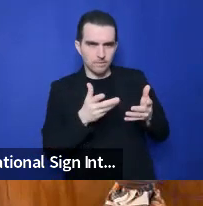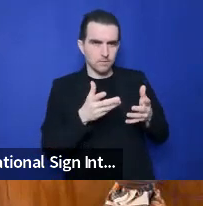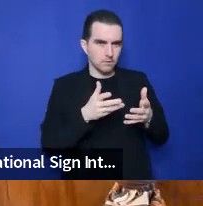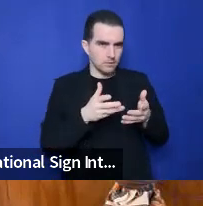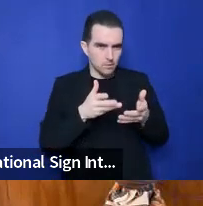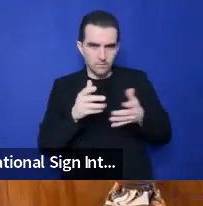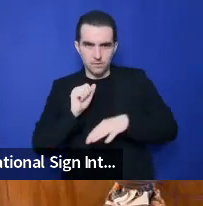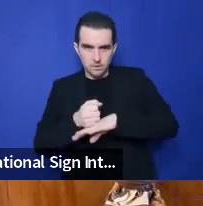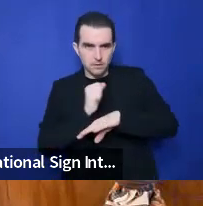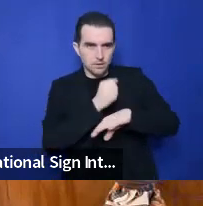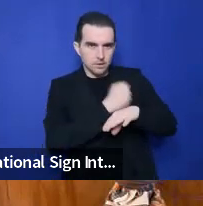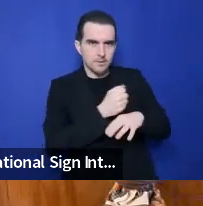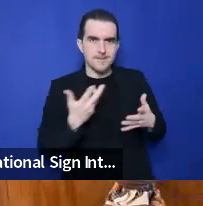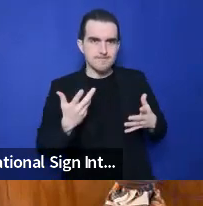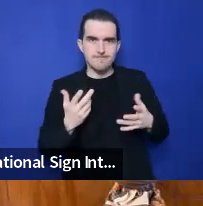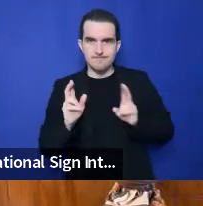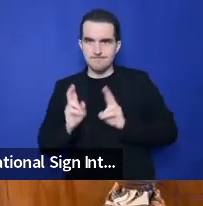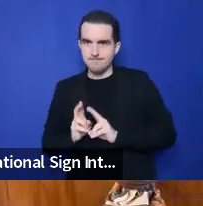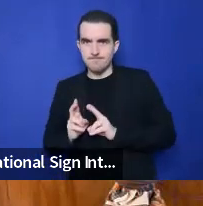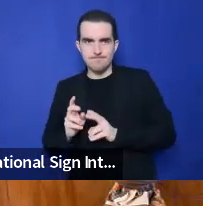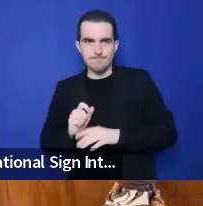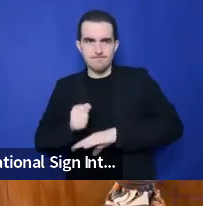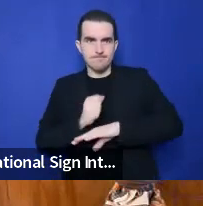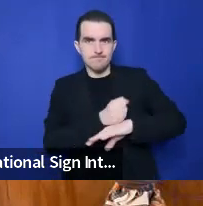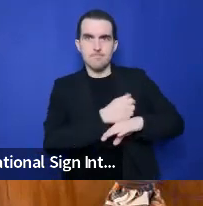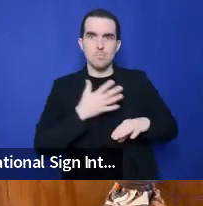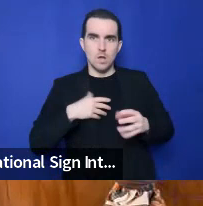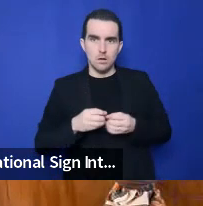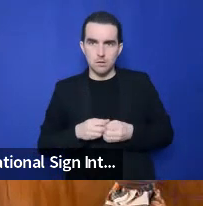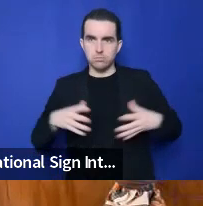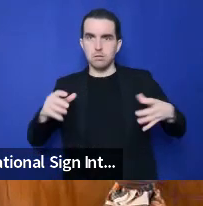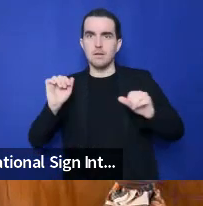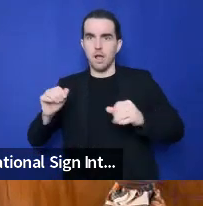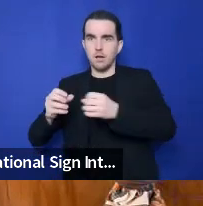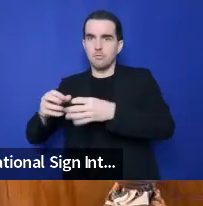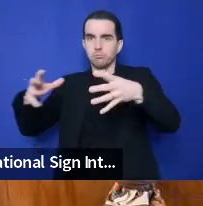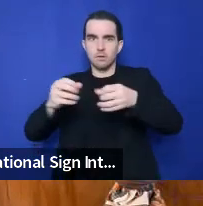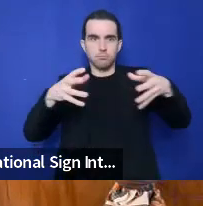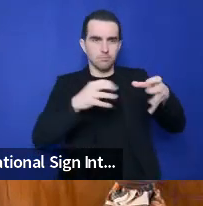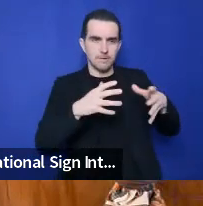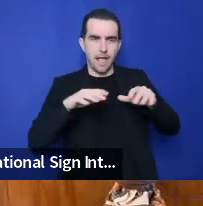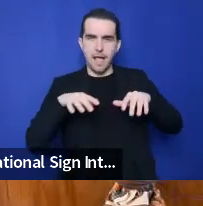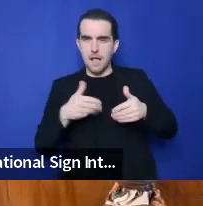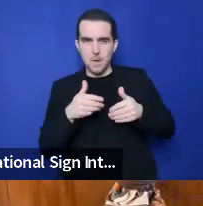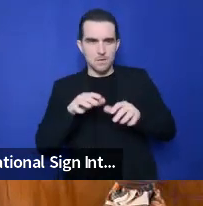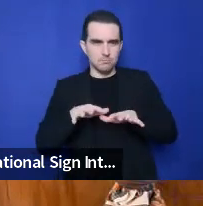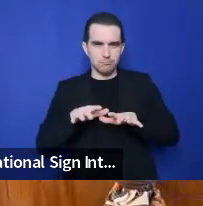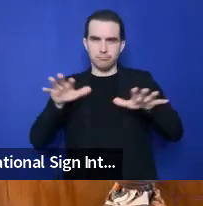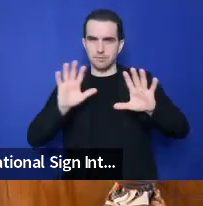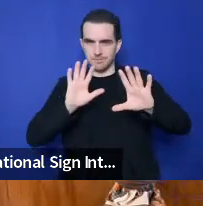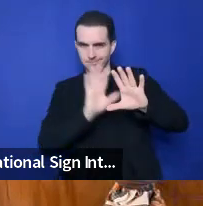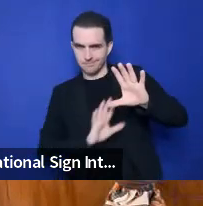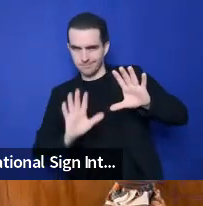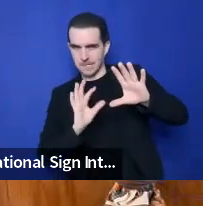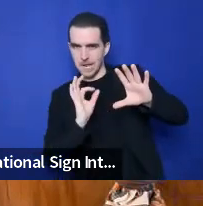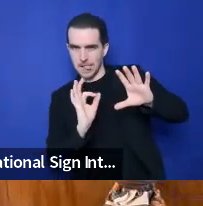was successful. In fact, it is still continuing at this point after the pilot ended in 2015, and the services are now available